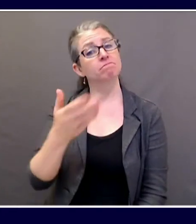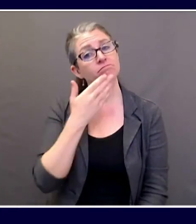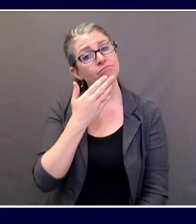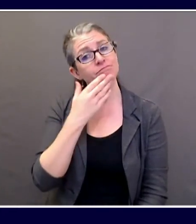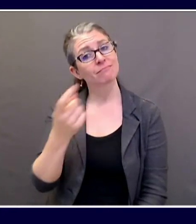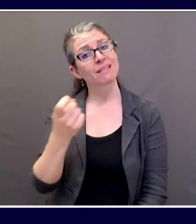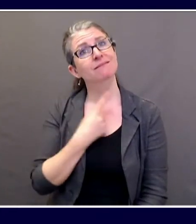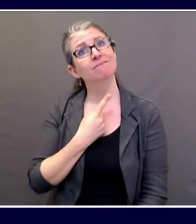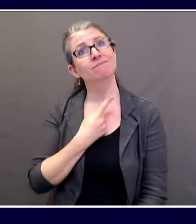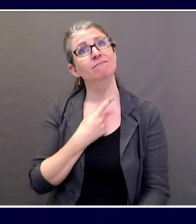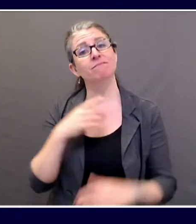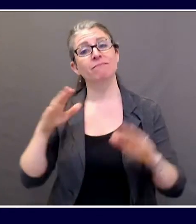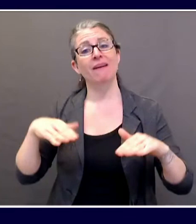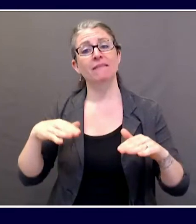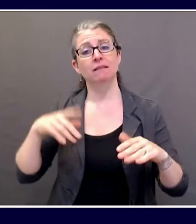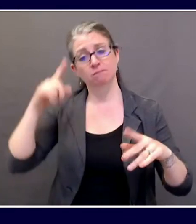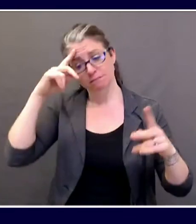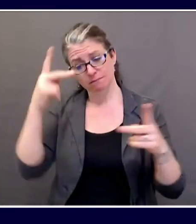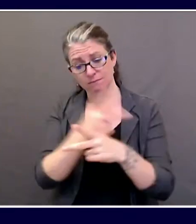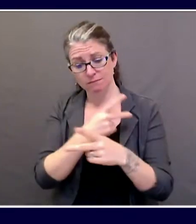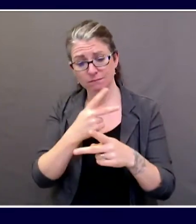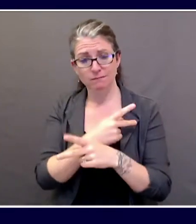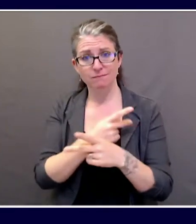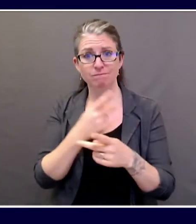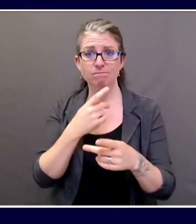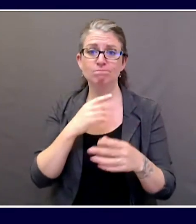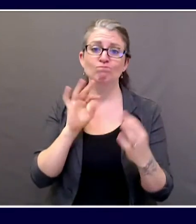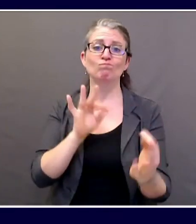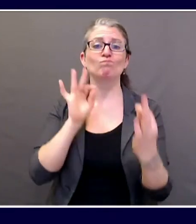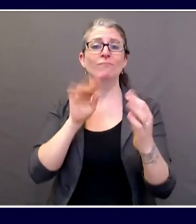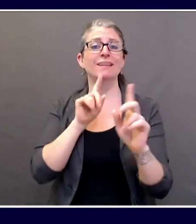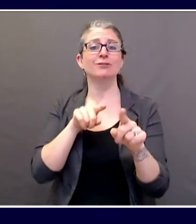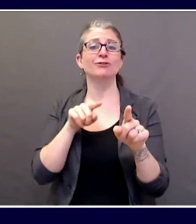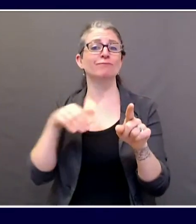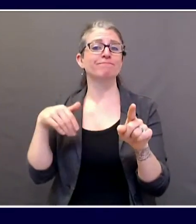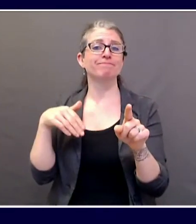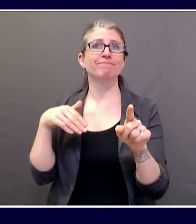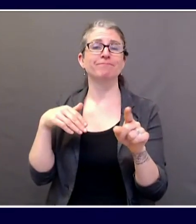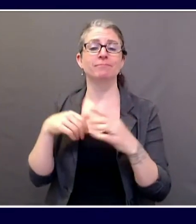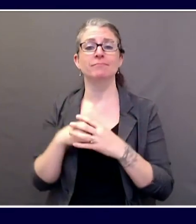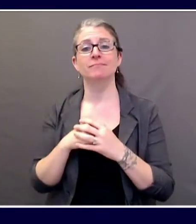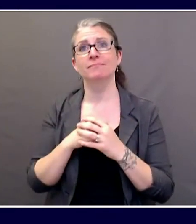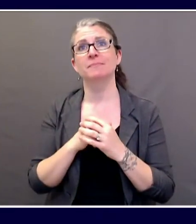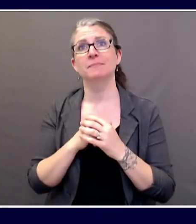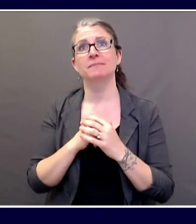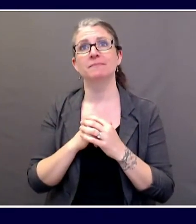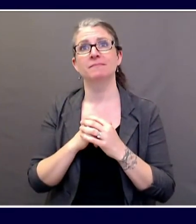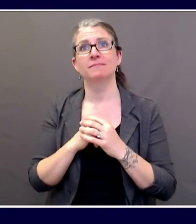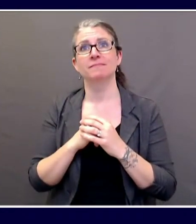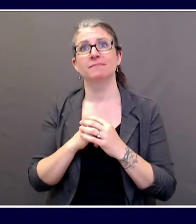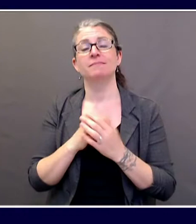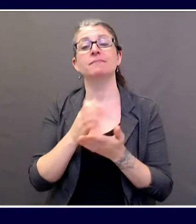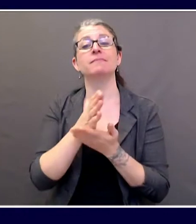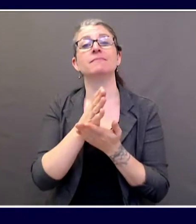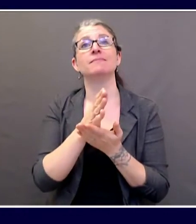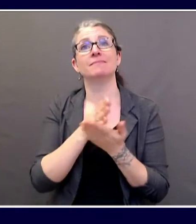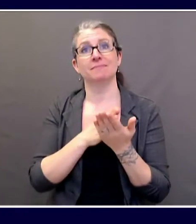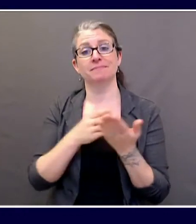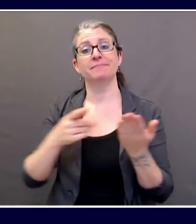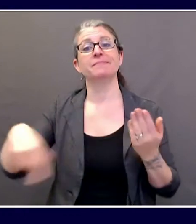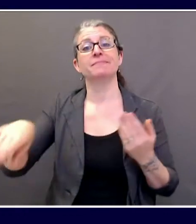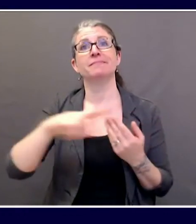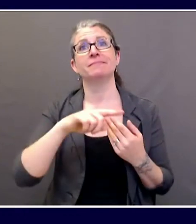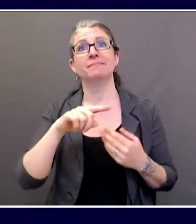right, it seems to be going in different directions, but I don't think that's necessarily the case. The first is